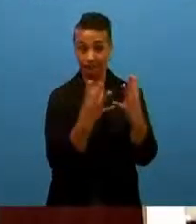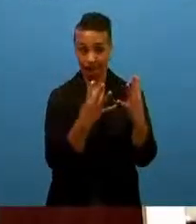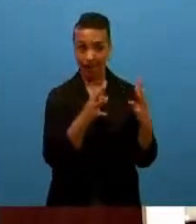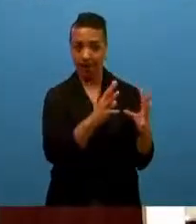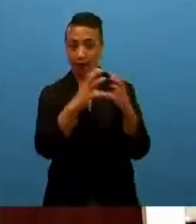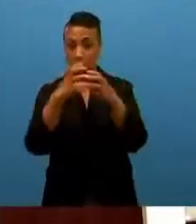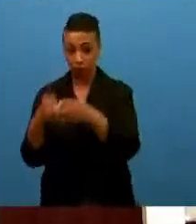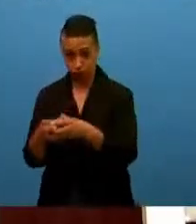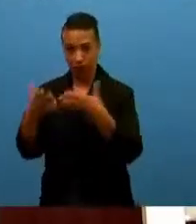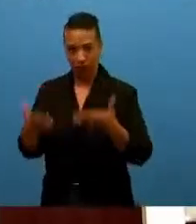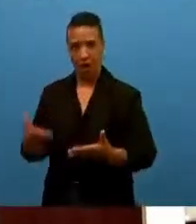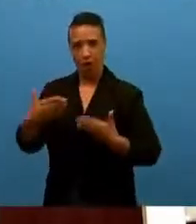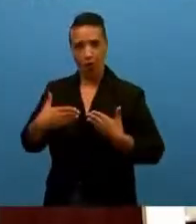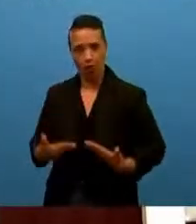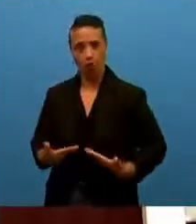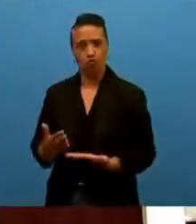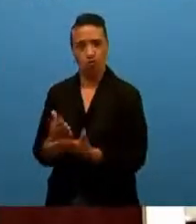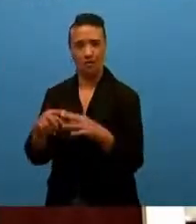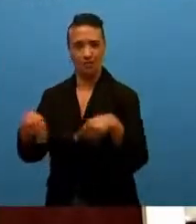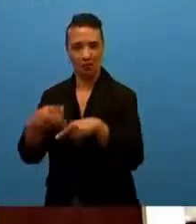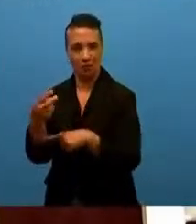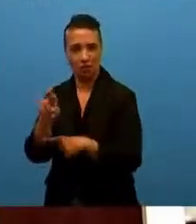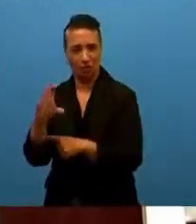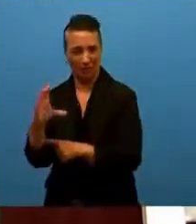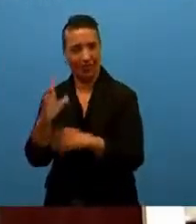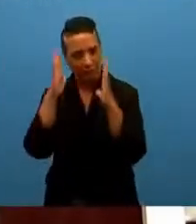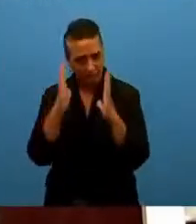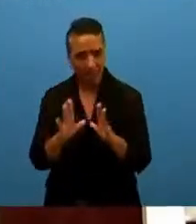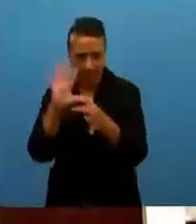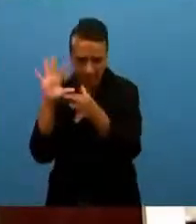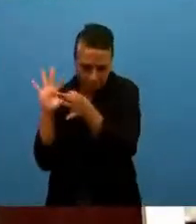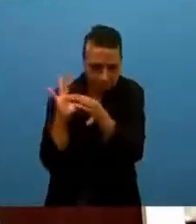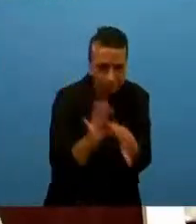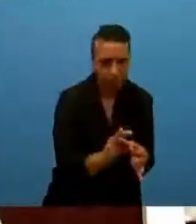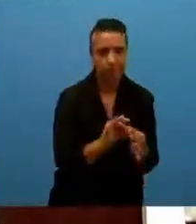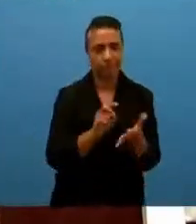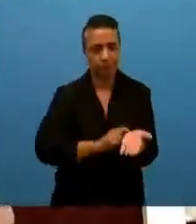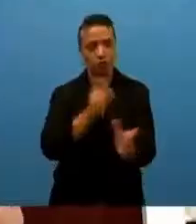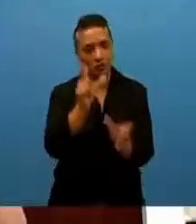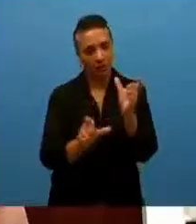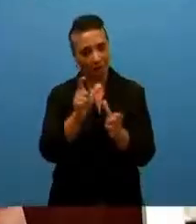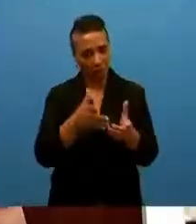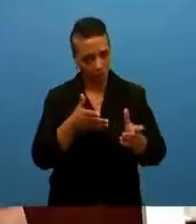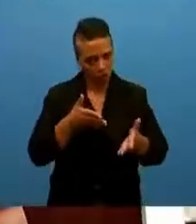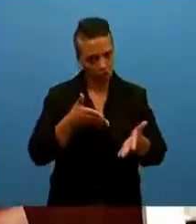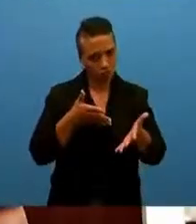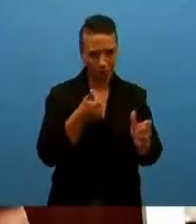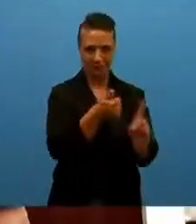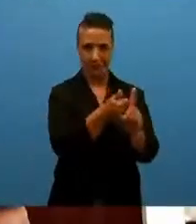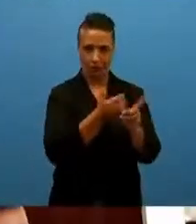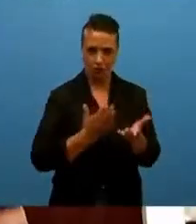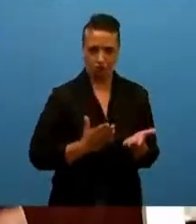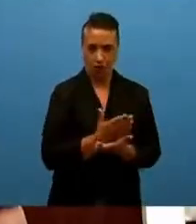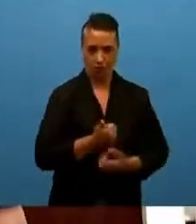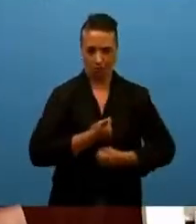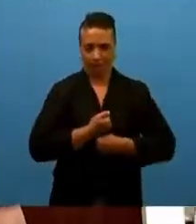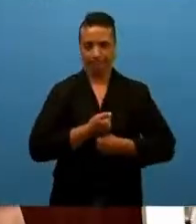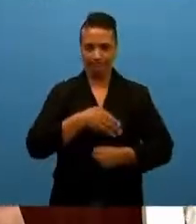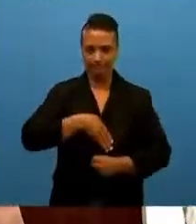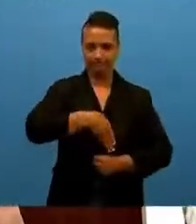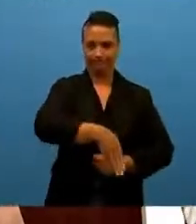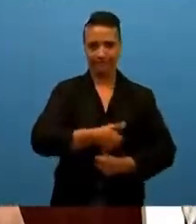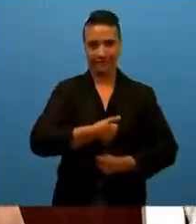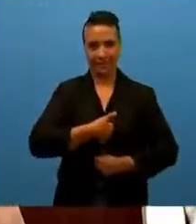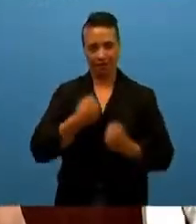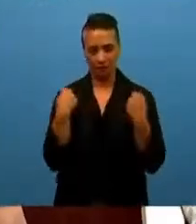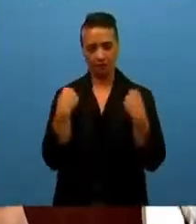that the process be firmly grounded in indigenous peoples' right to self-determination and self-identification